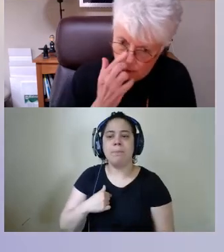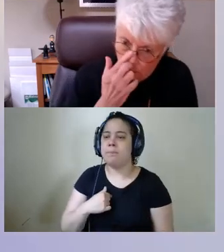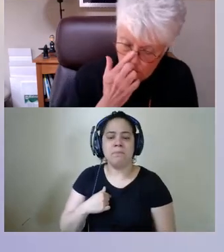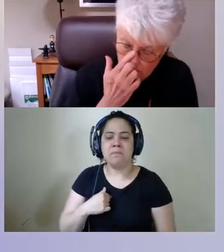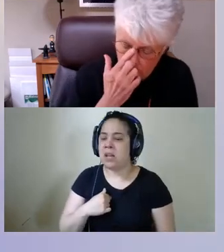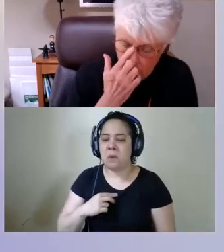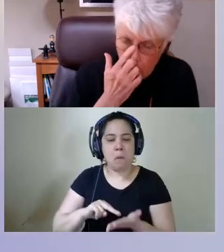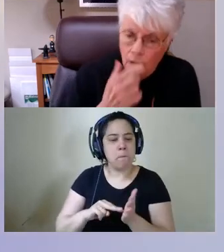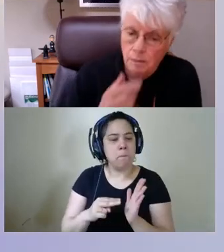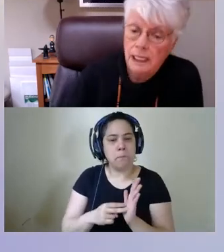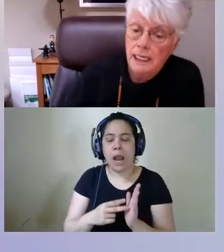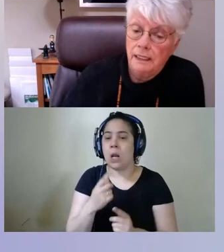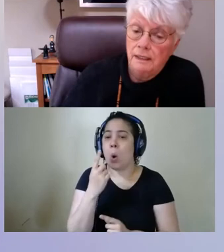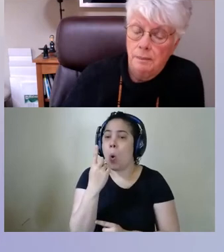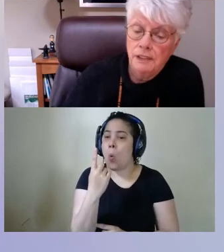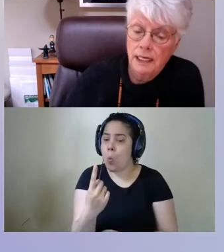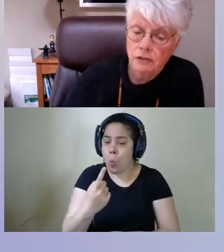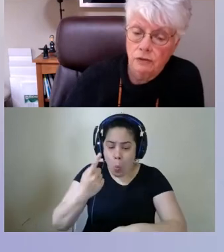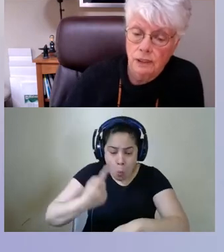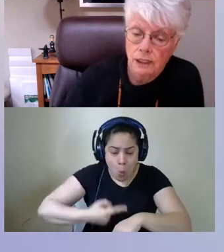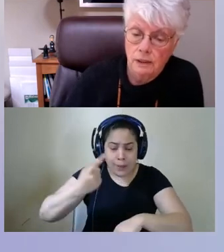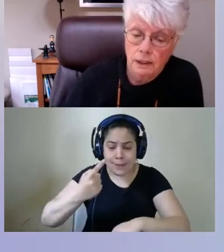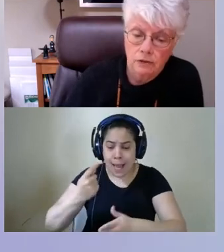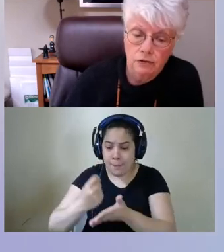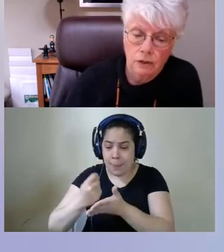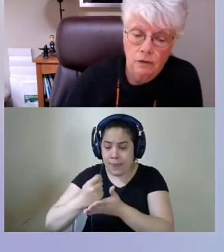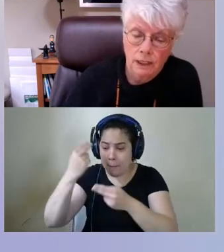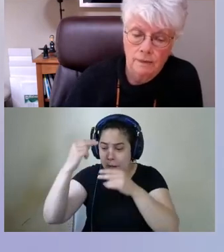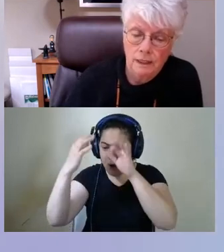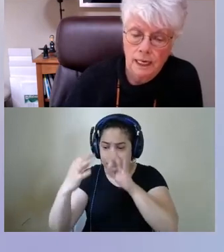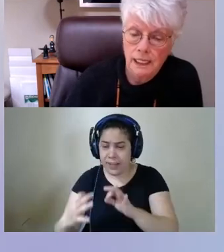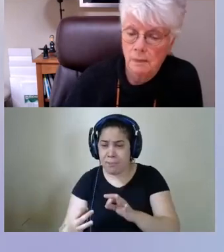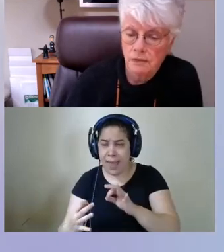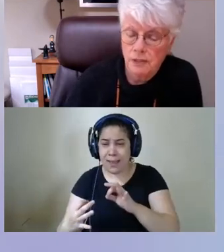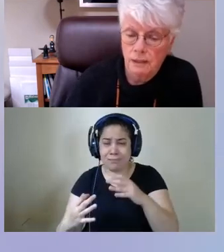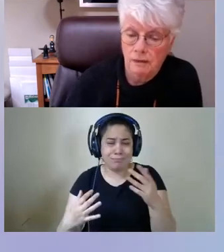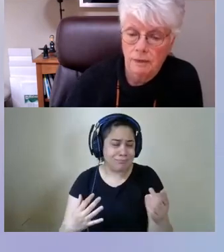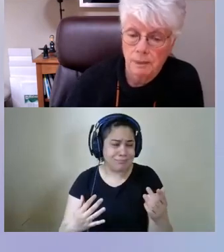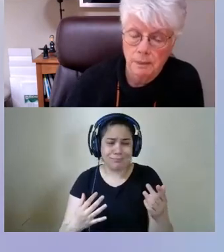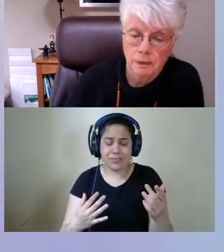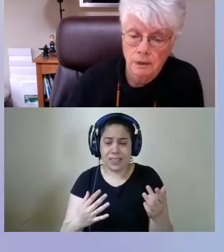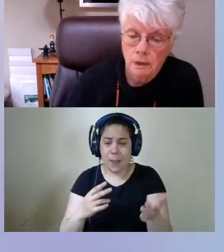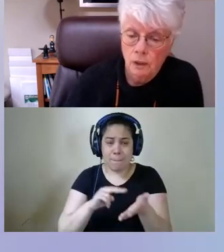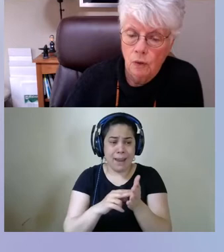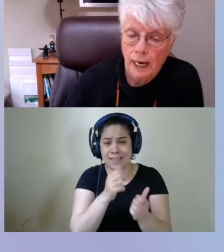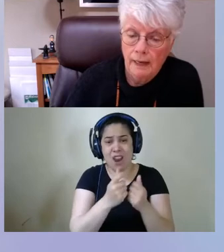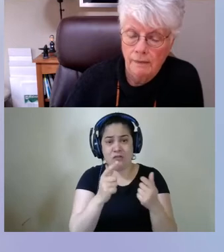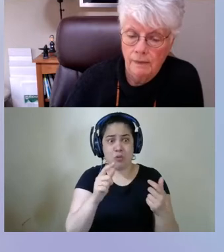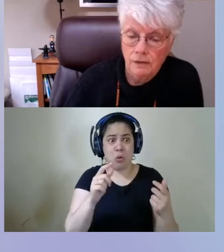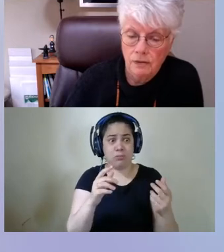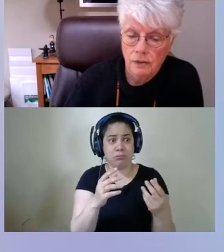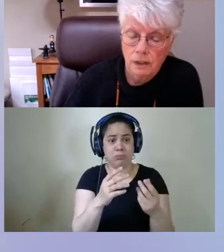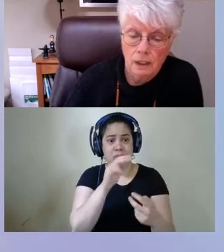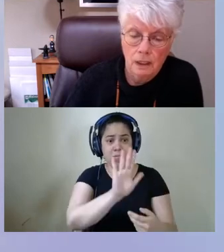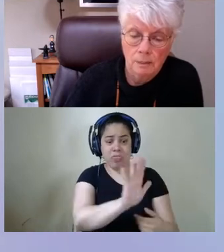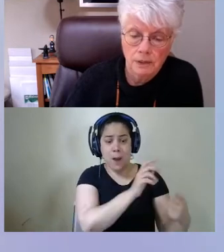neurofeedback would hold, but the potential here is shown in the 80% of the people who had